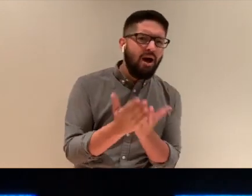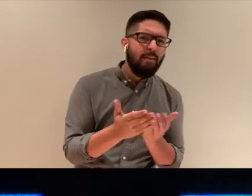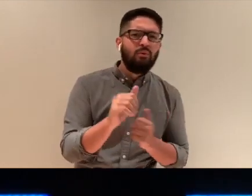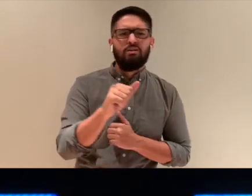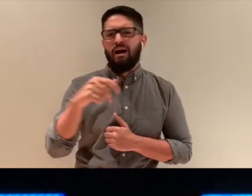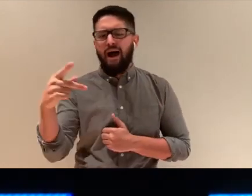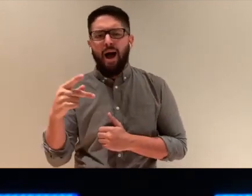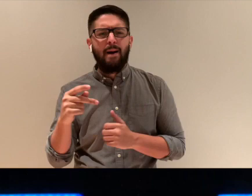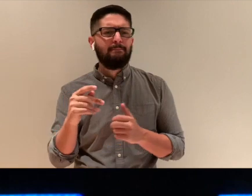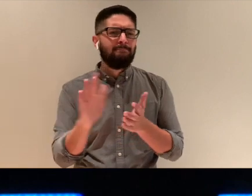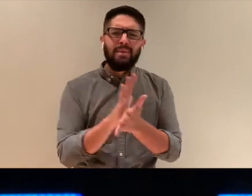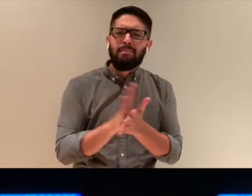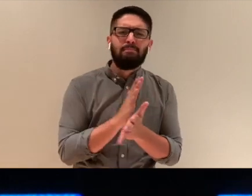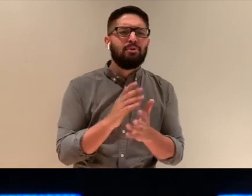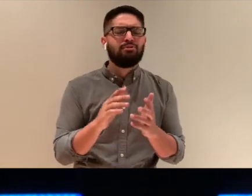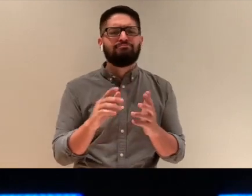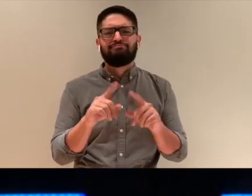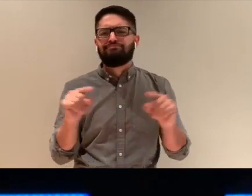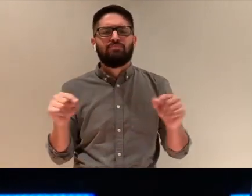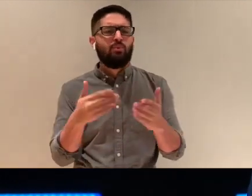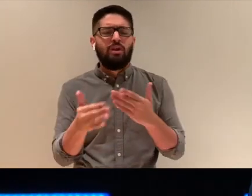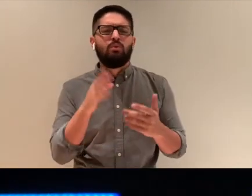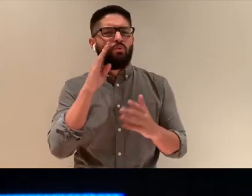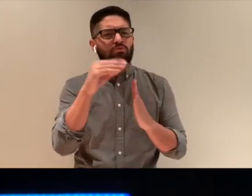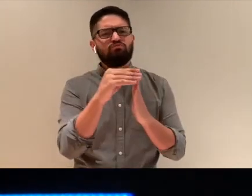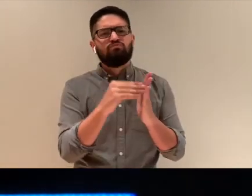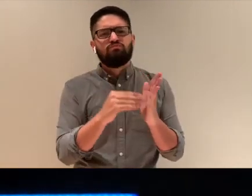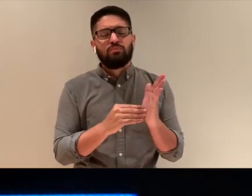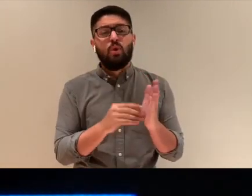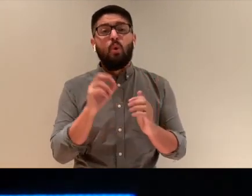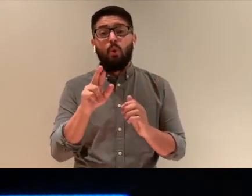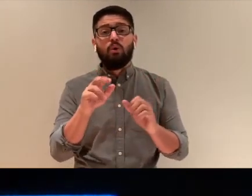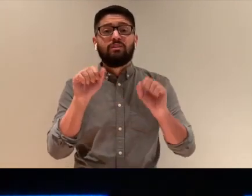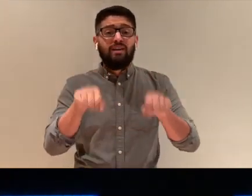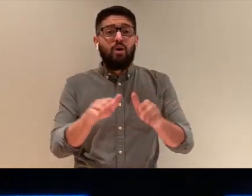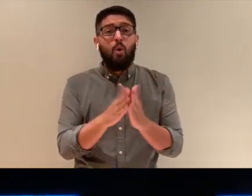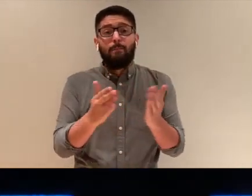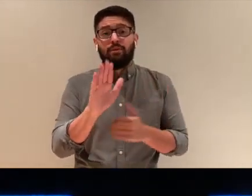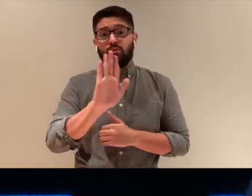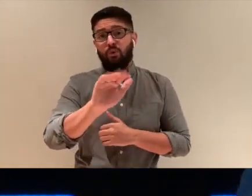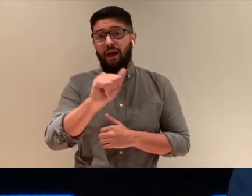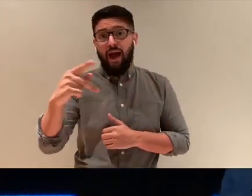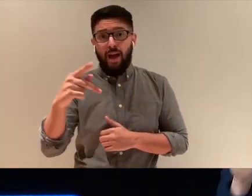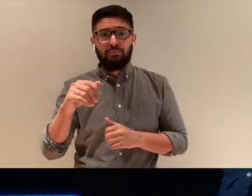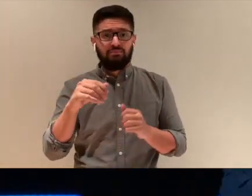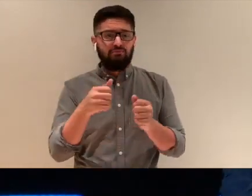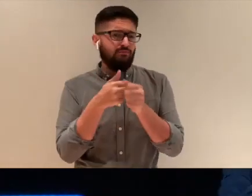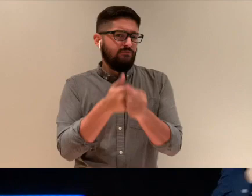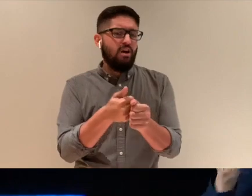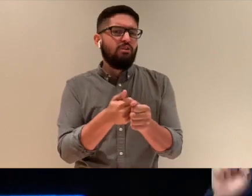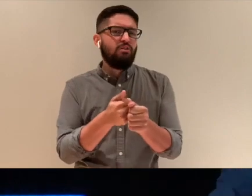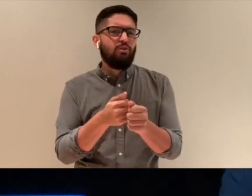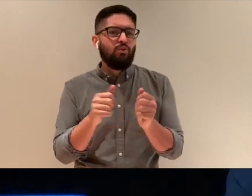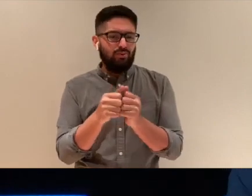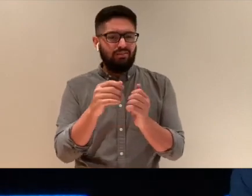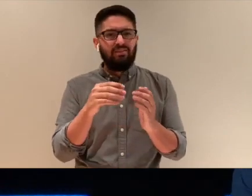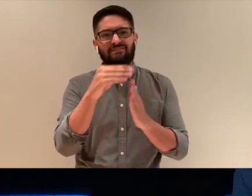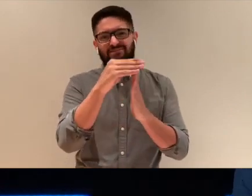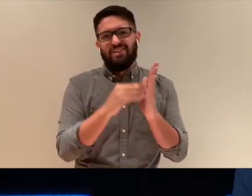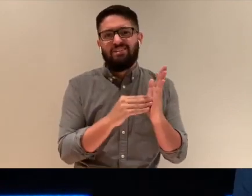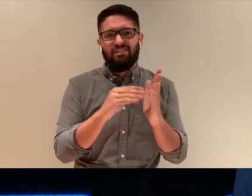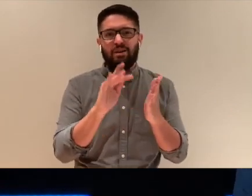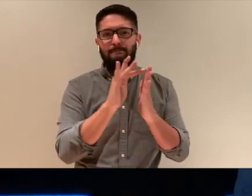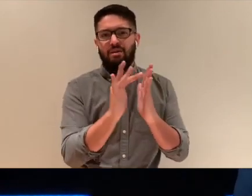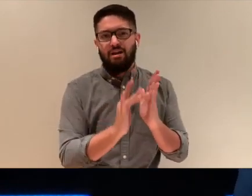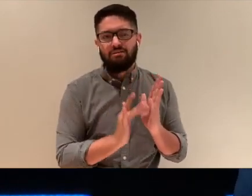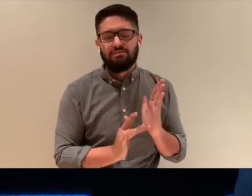your Bibles or in your app. You can take out a piece of paper. We're going to be jotting down some notes. Or you can open up your app and you can just follow along right there